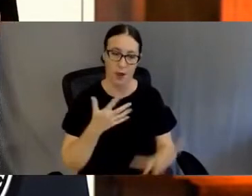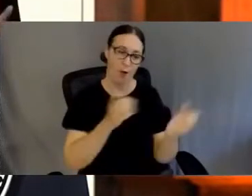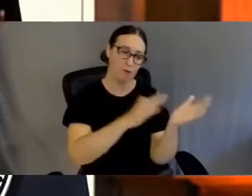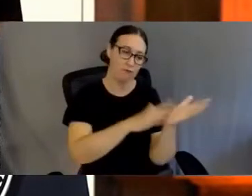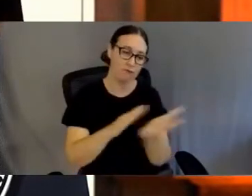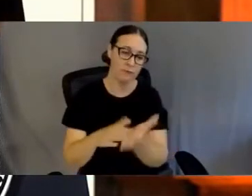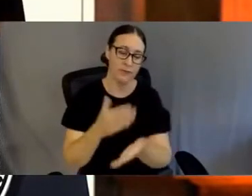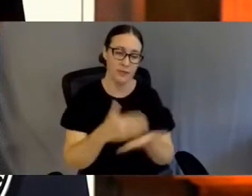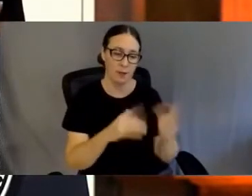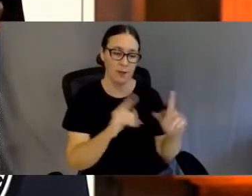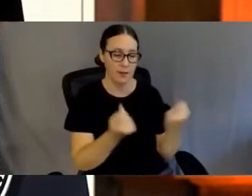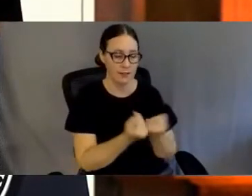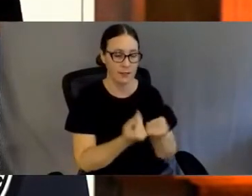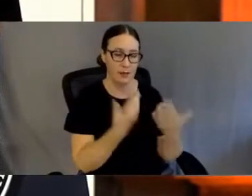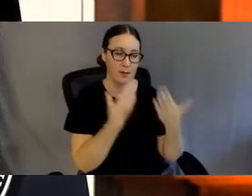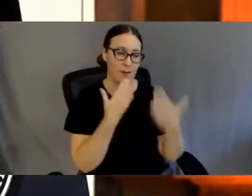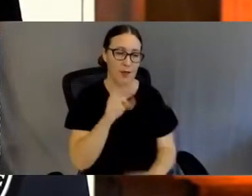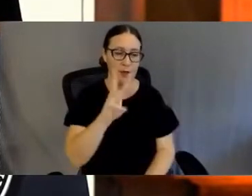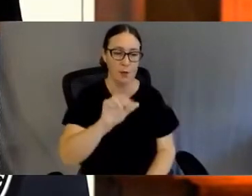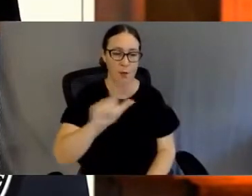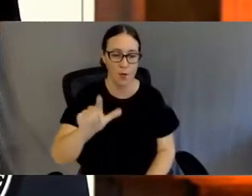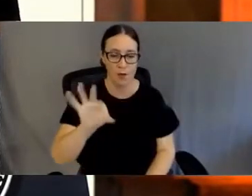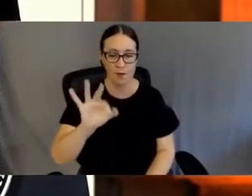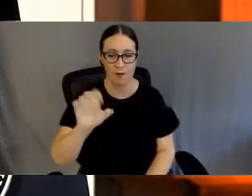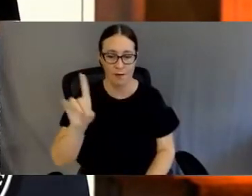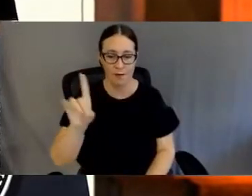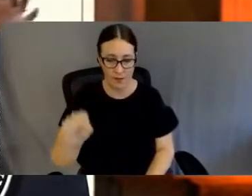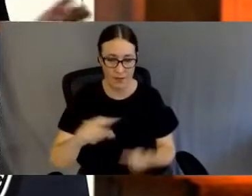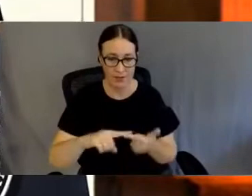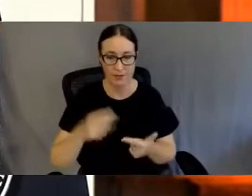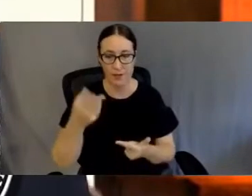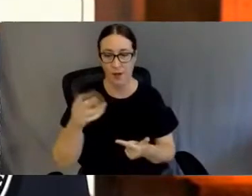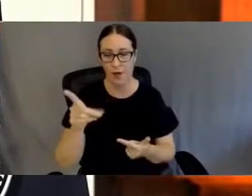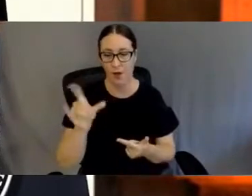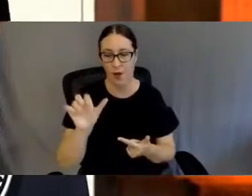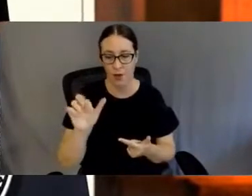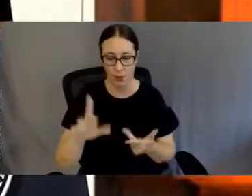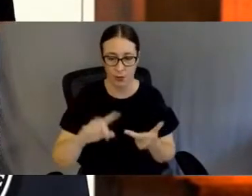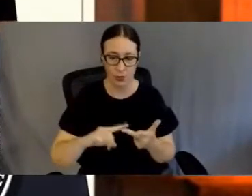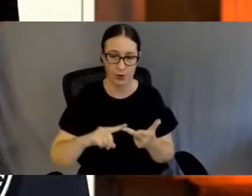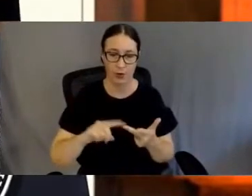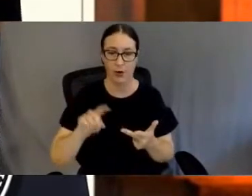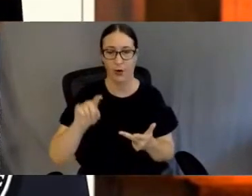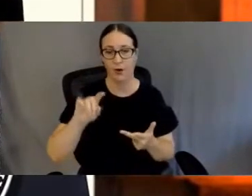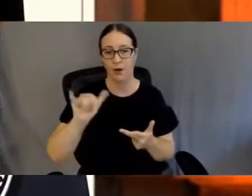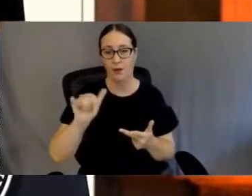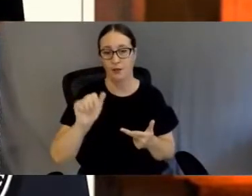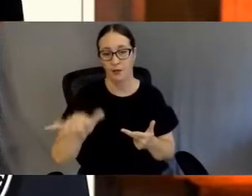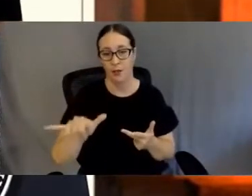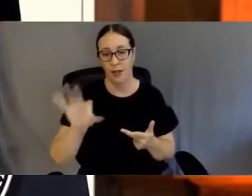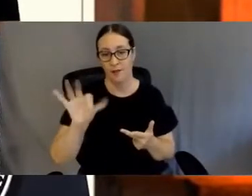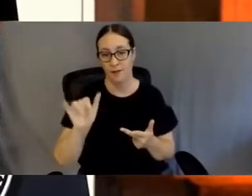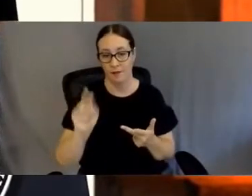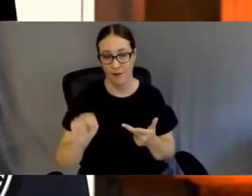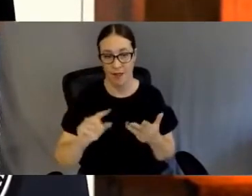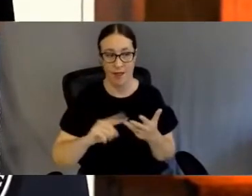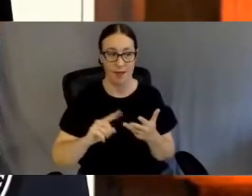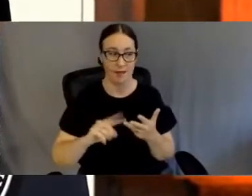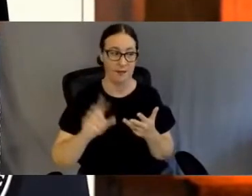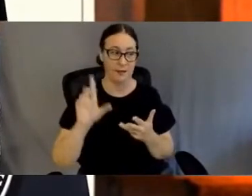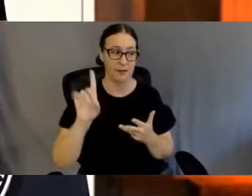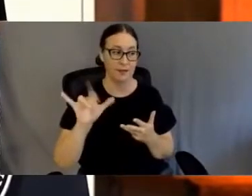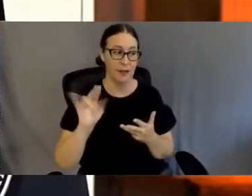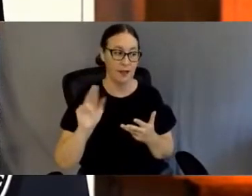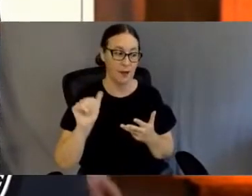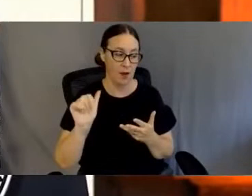A big thank you to Will Fields, Aditi Hardiker, Ari Krupkin, Jay Fan, thank you, Dayanara, Lowry,